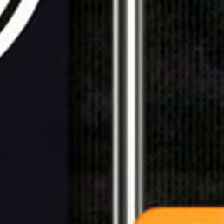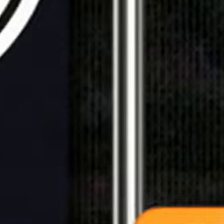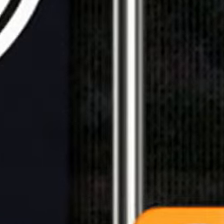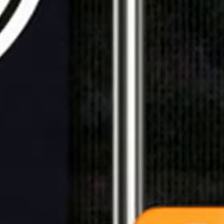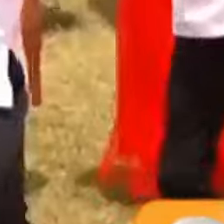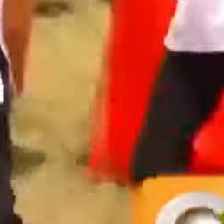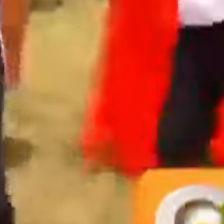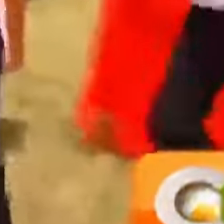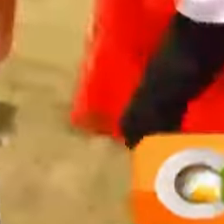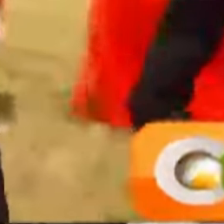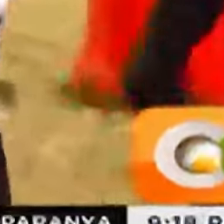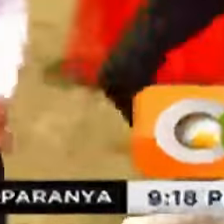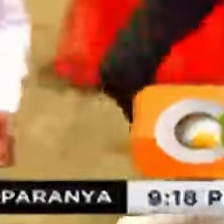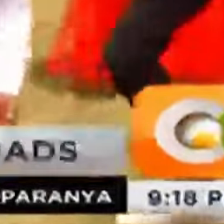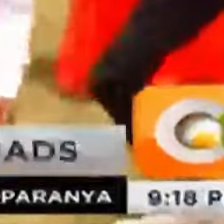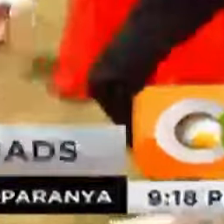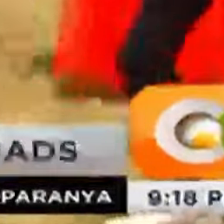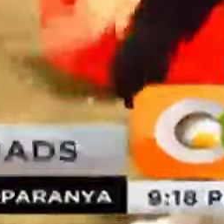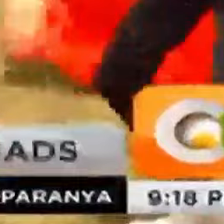and Ruiru.